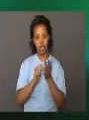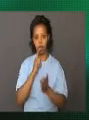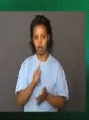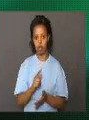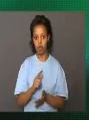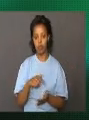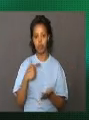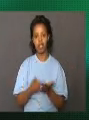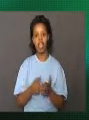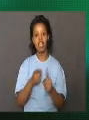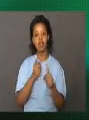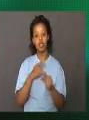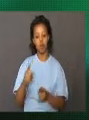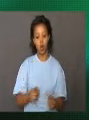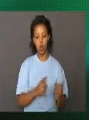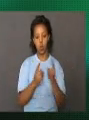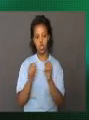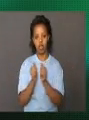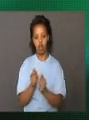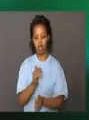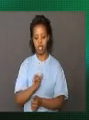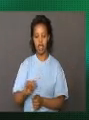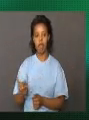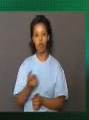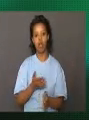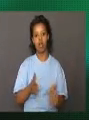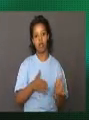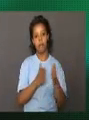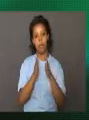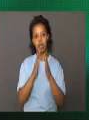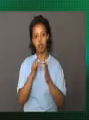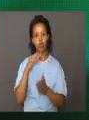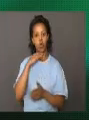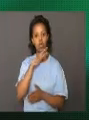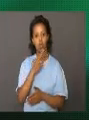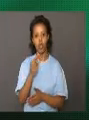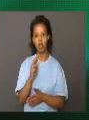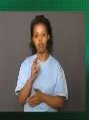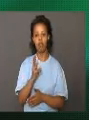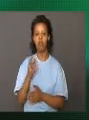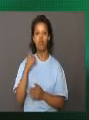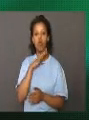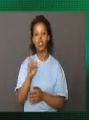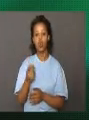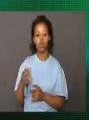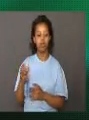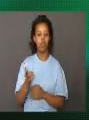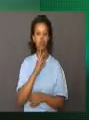to the percolating filter method, sewage is strained in a settlement